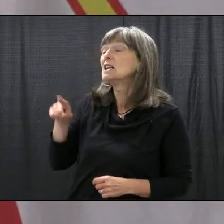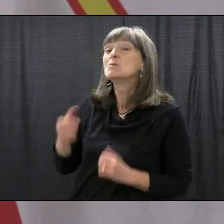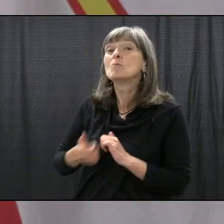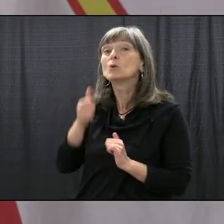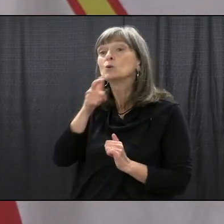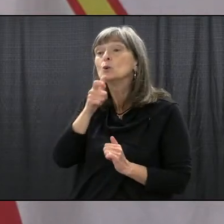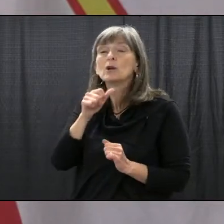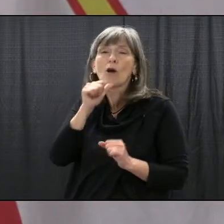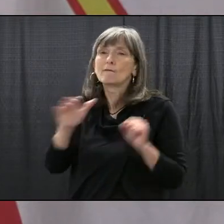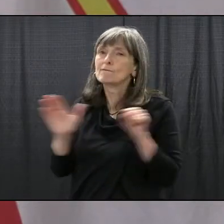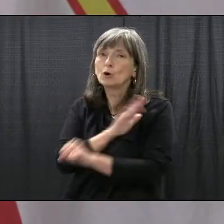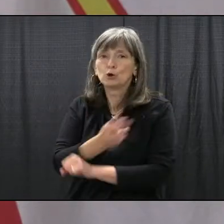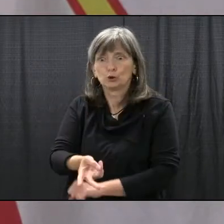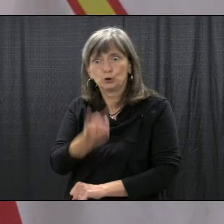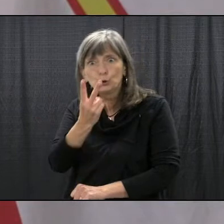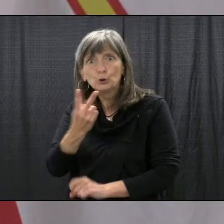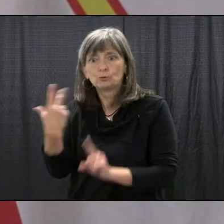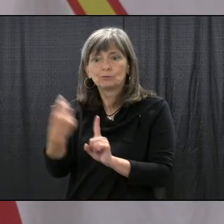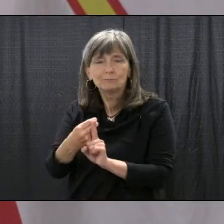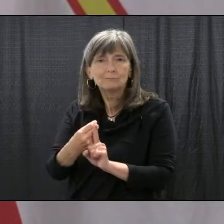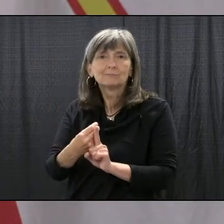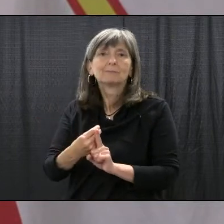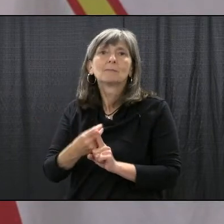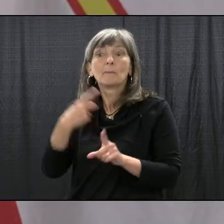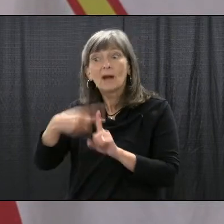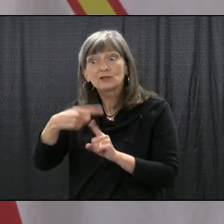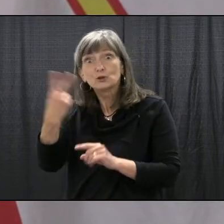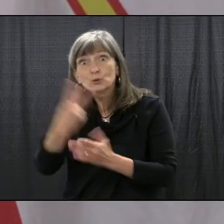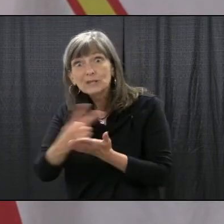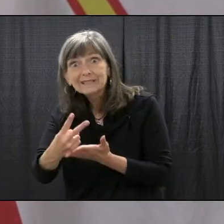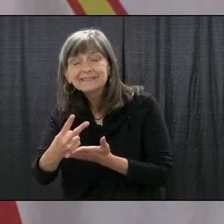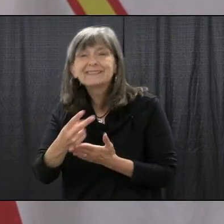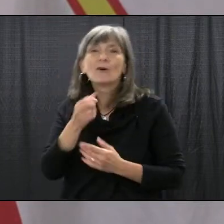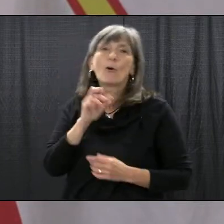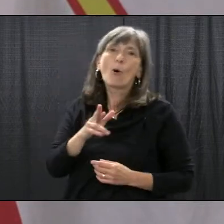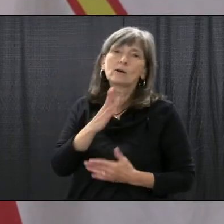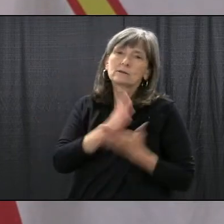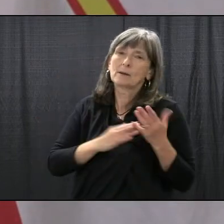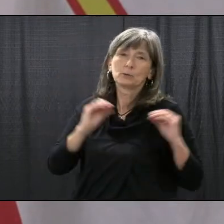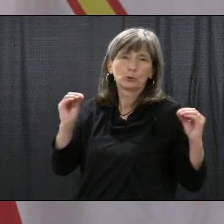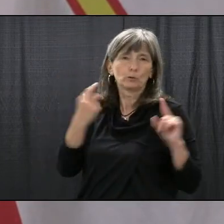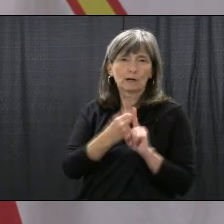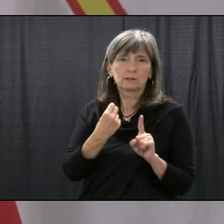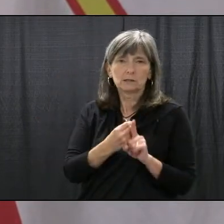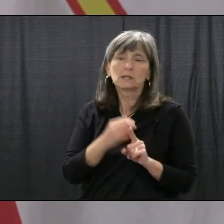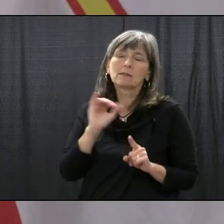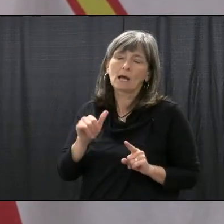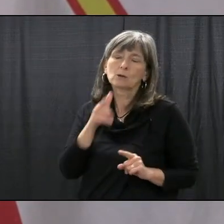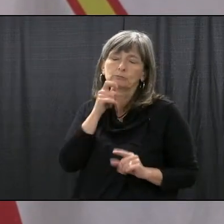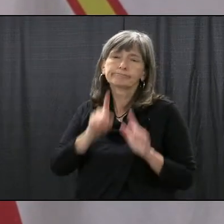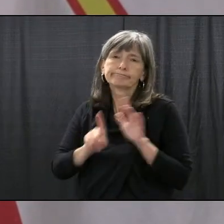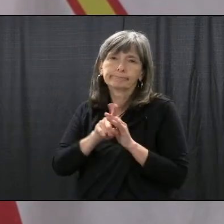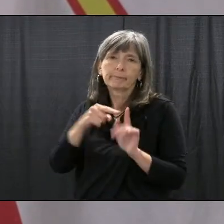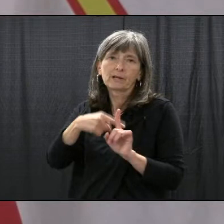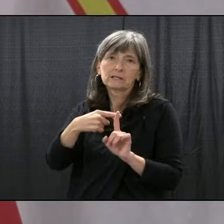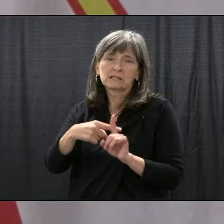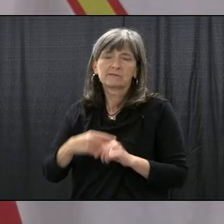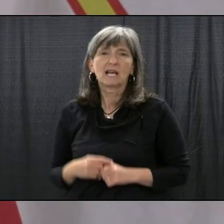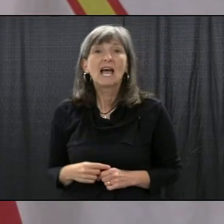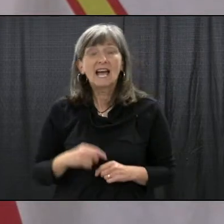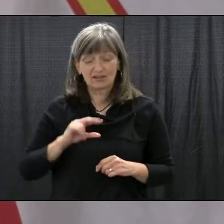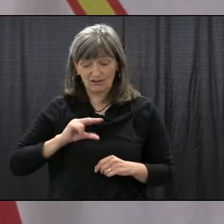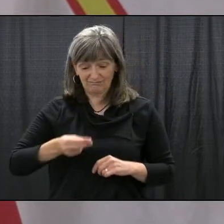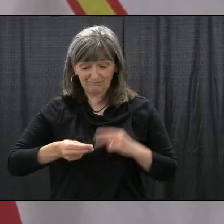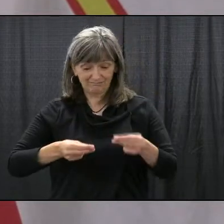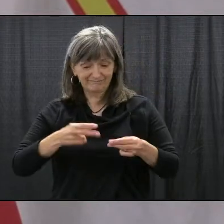or incompletely vaccinated or not yet fully vaccinated. And for the most part, the contacts are not